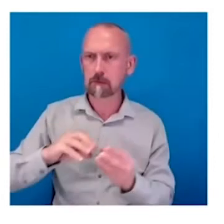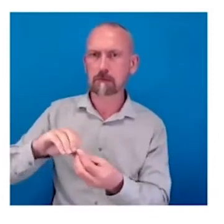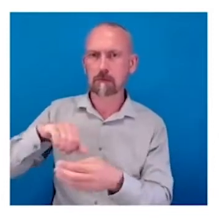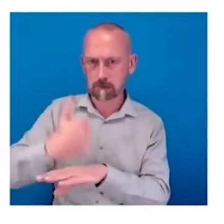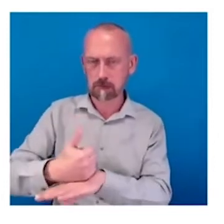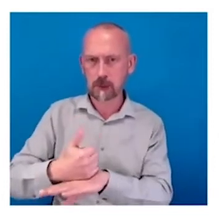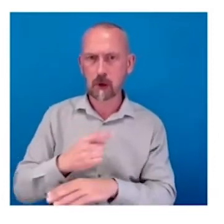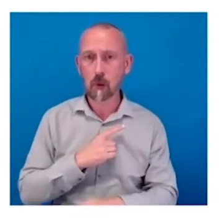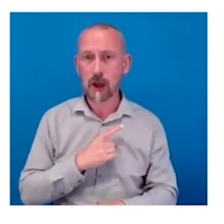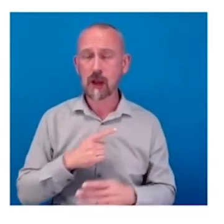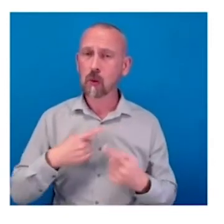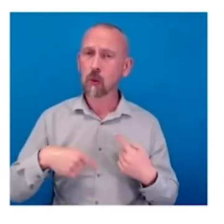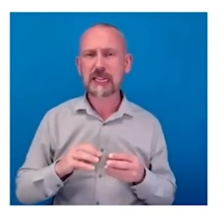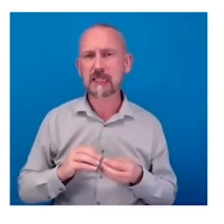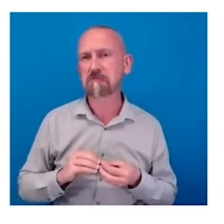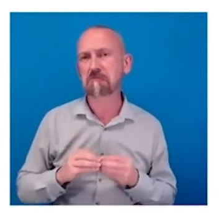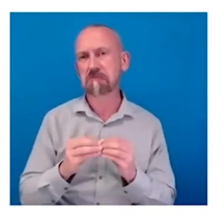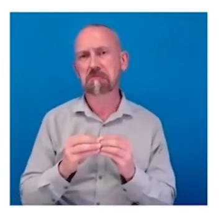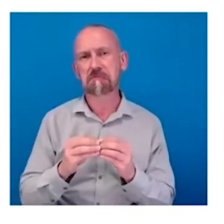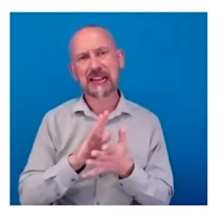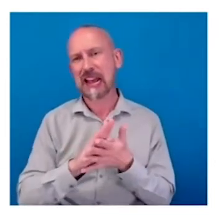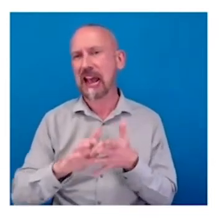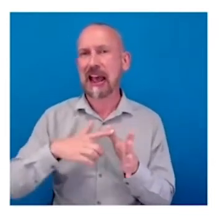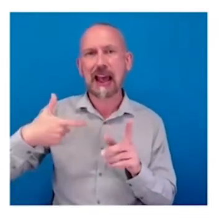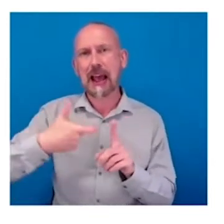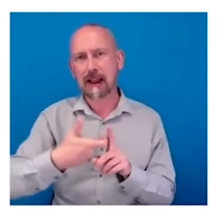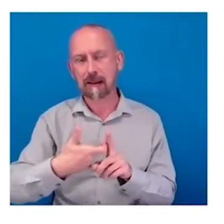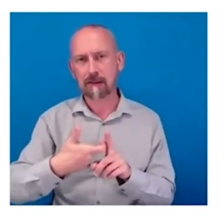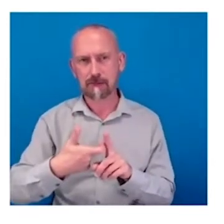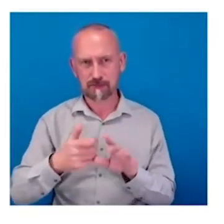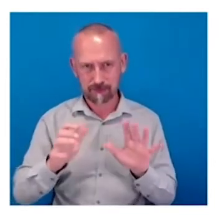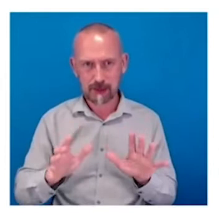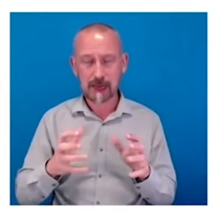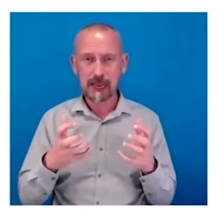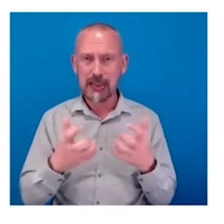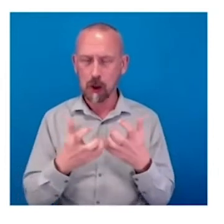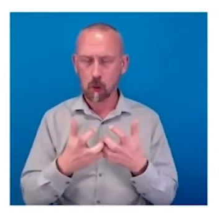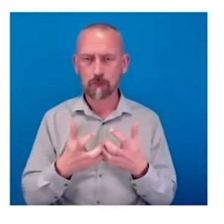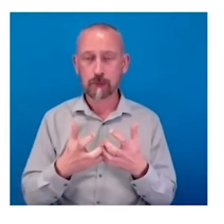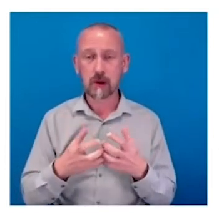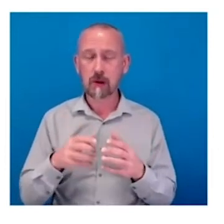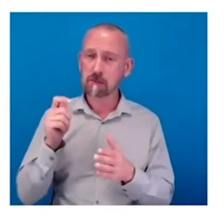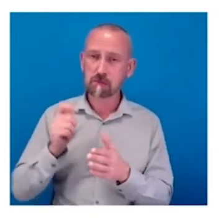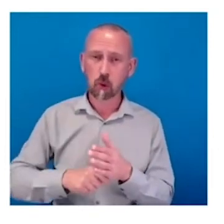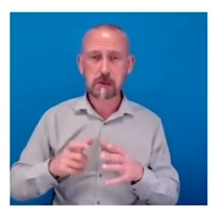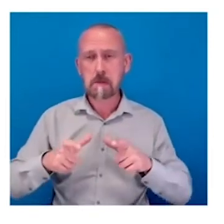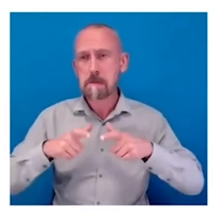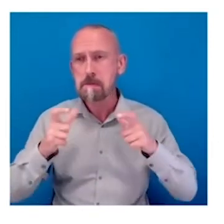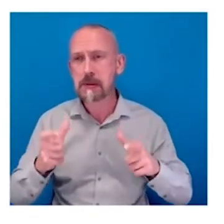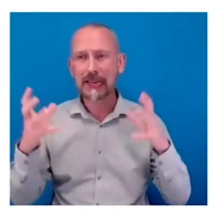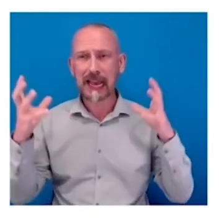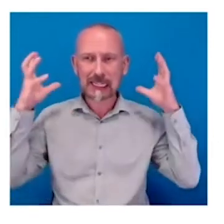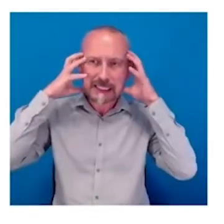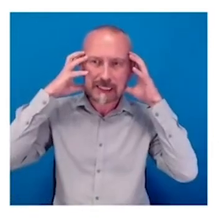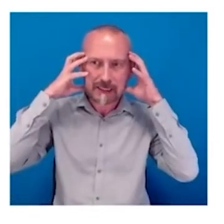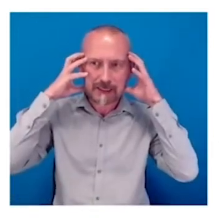it. So in order to create this soundscape, what we did is we took some big gamer headsets, we put some sensors at the top that allowed us to